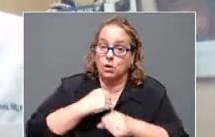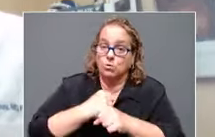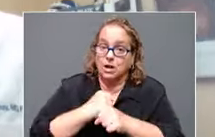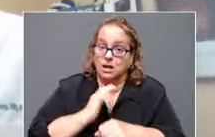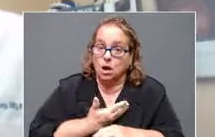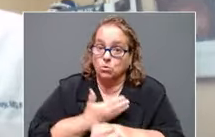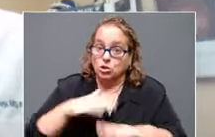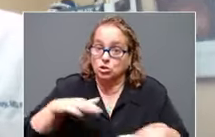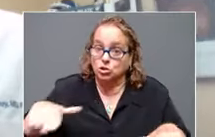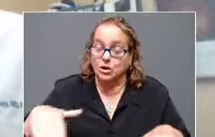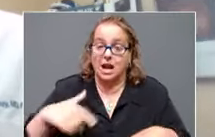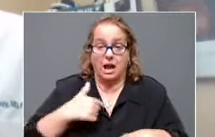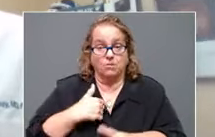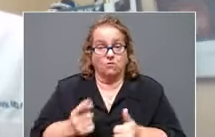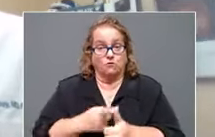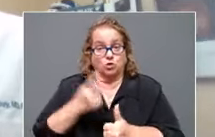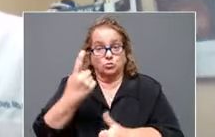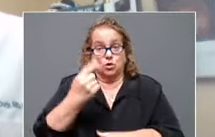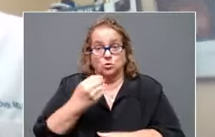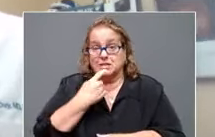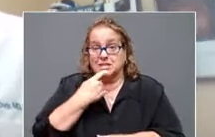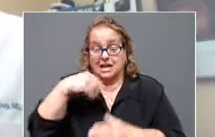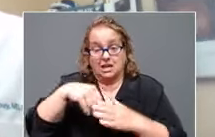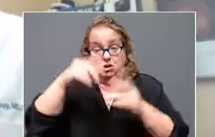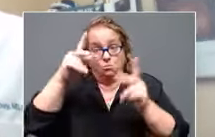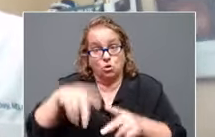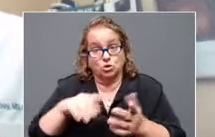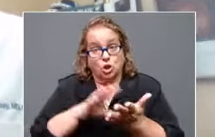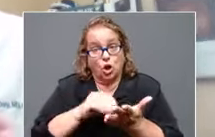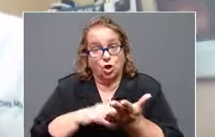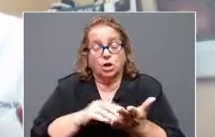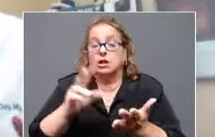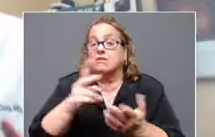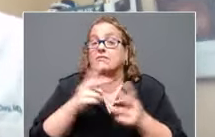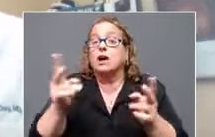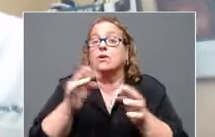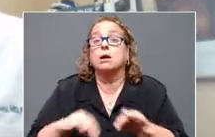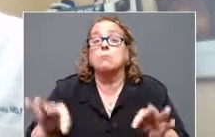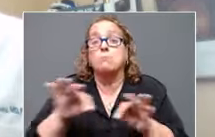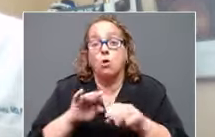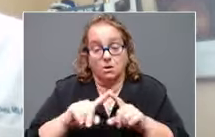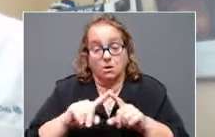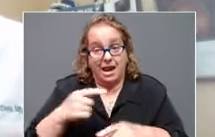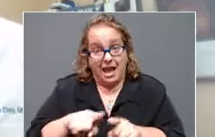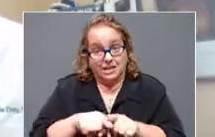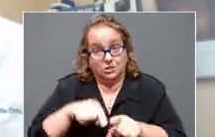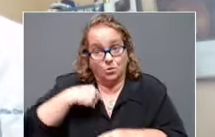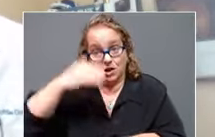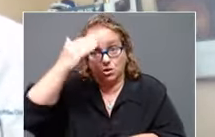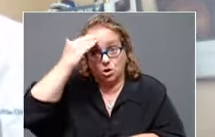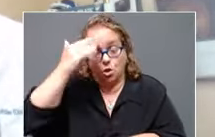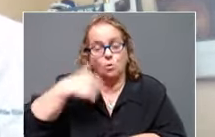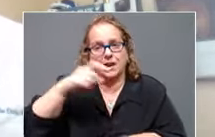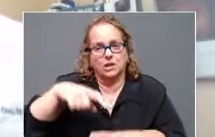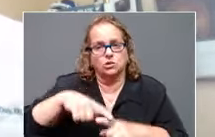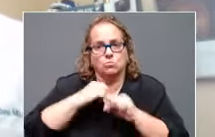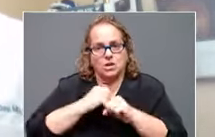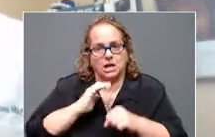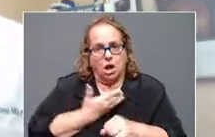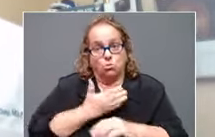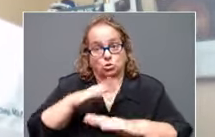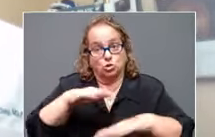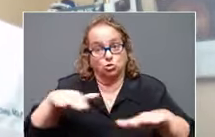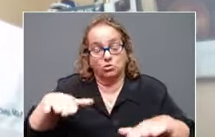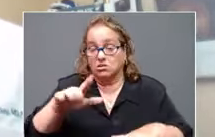children safe. When we look at it, there's also long-term consequences that we've seen a little bit more here, probably than